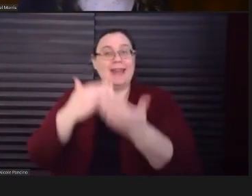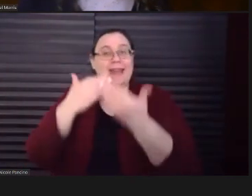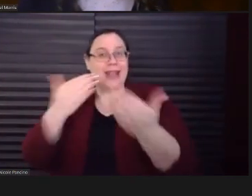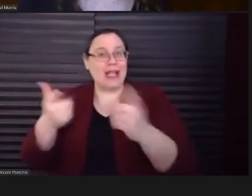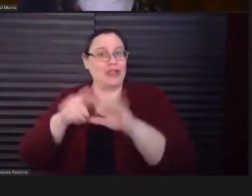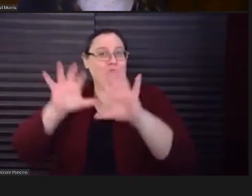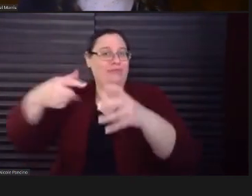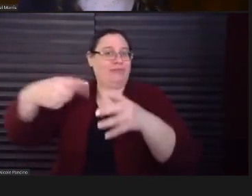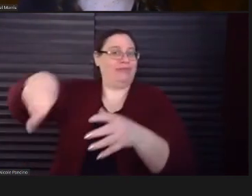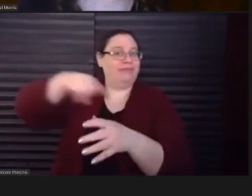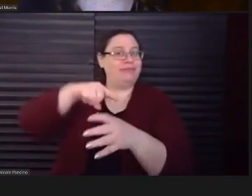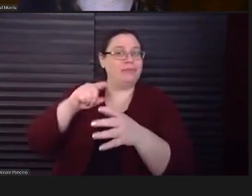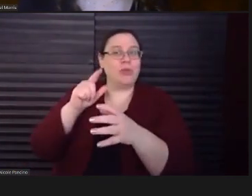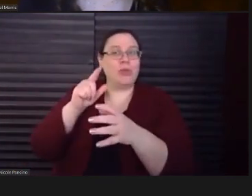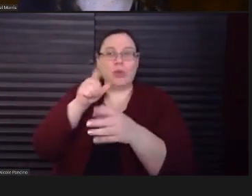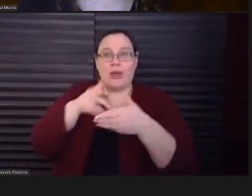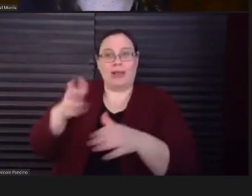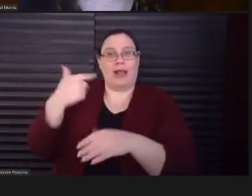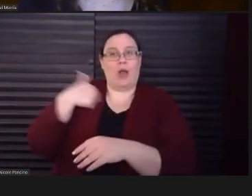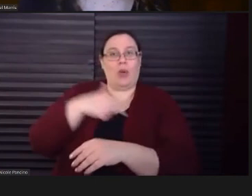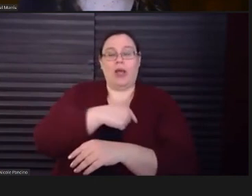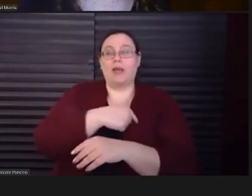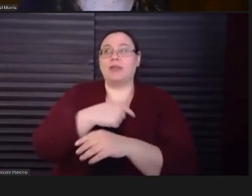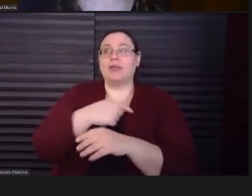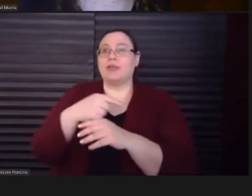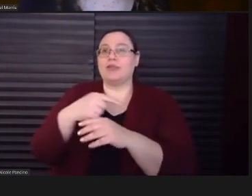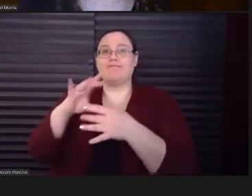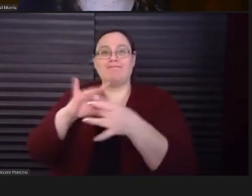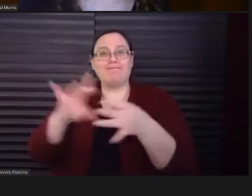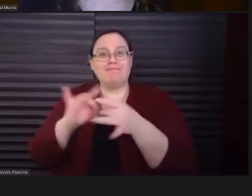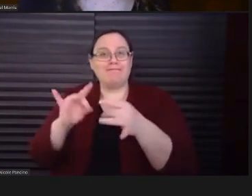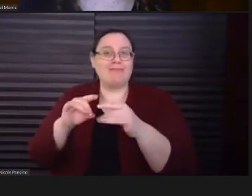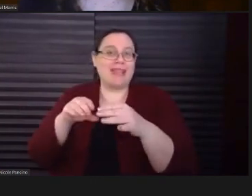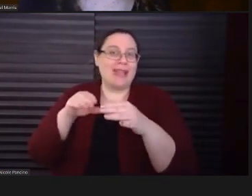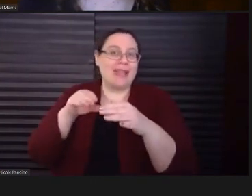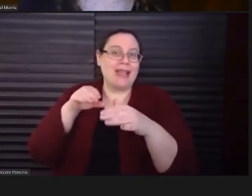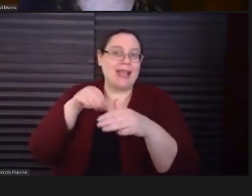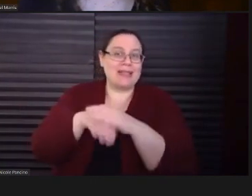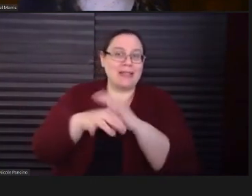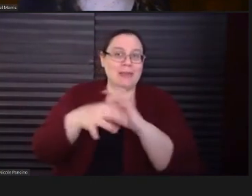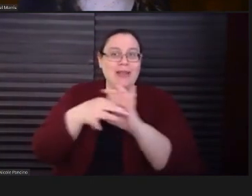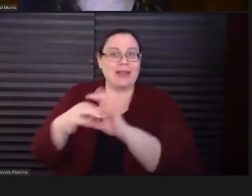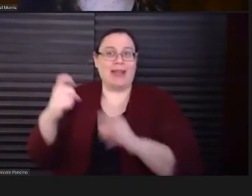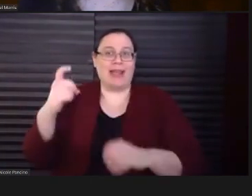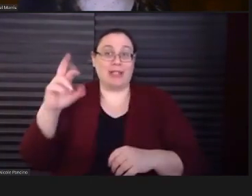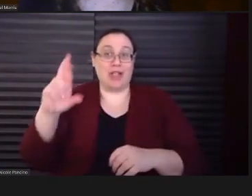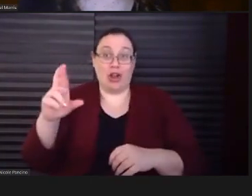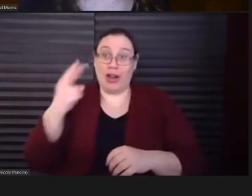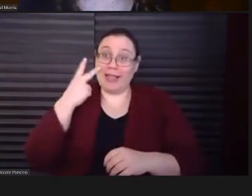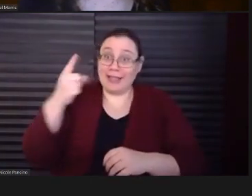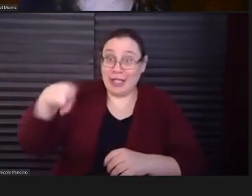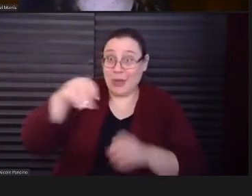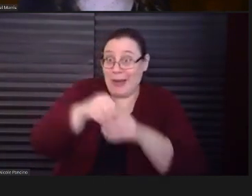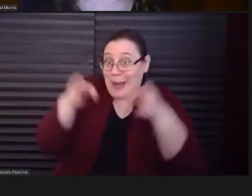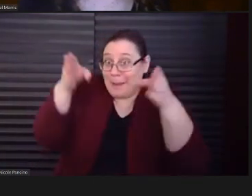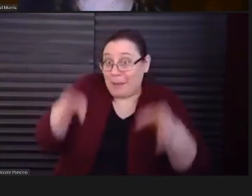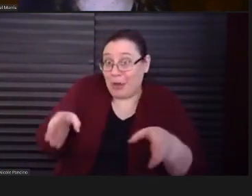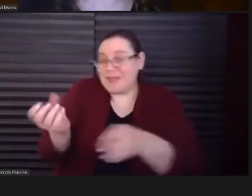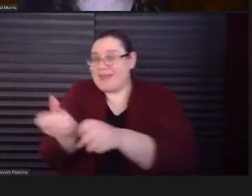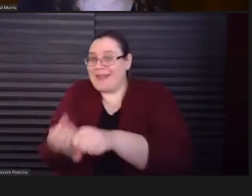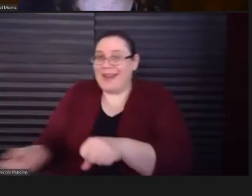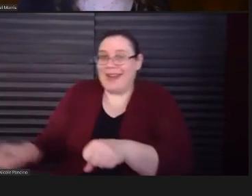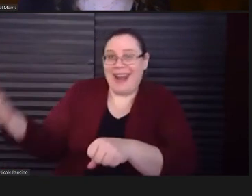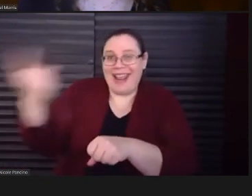that allowed us to share accessibility in XR. And we will see you in person next year